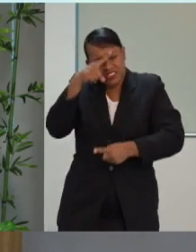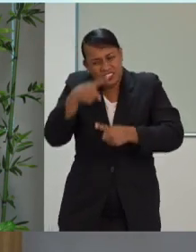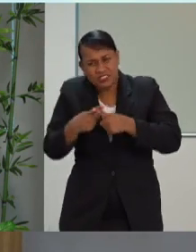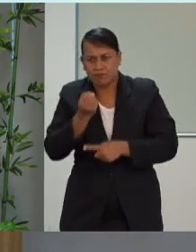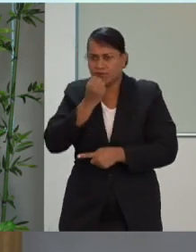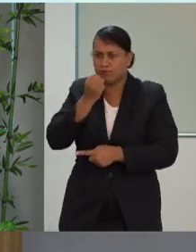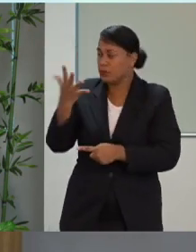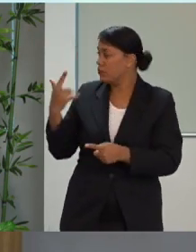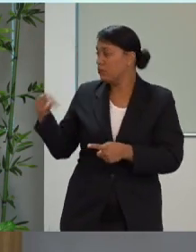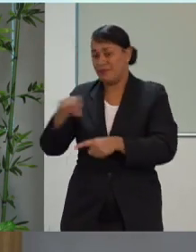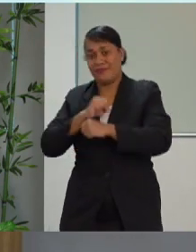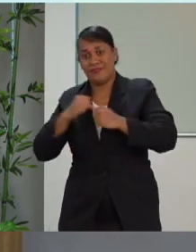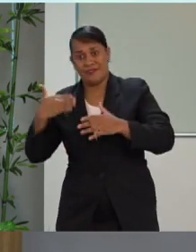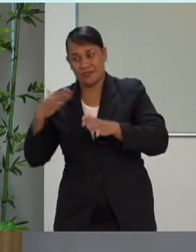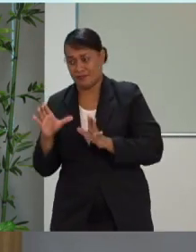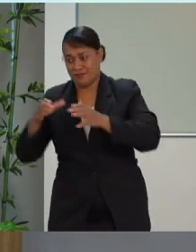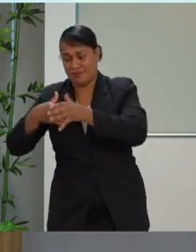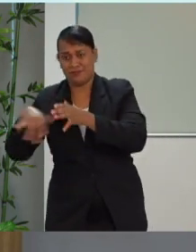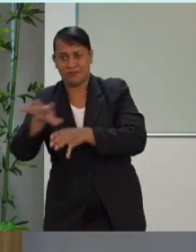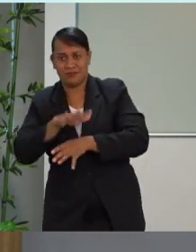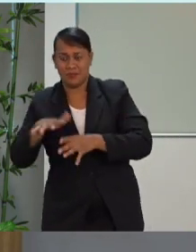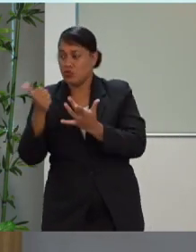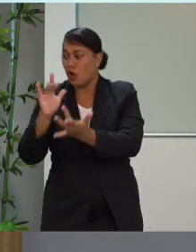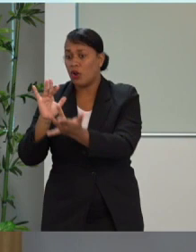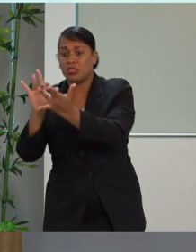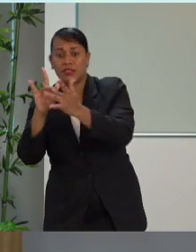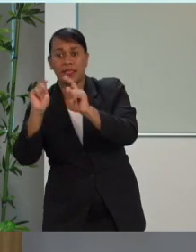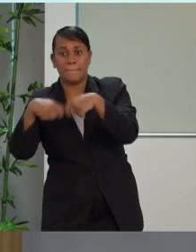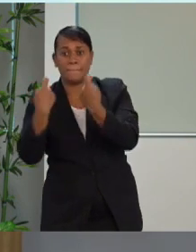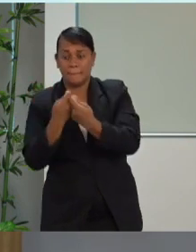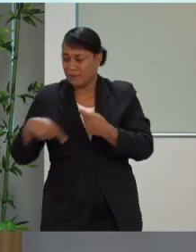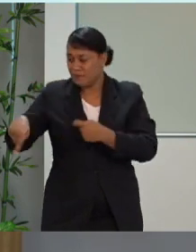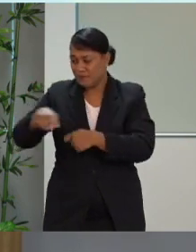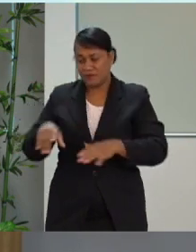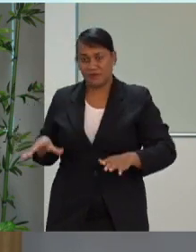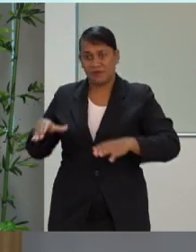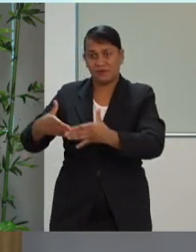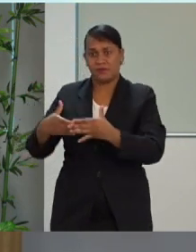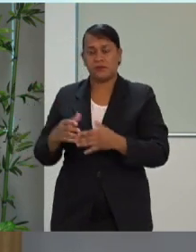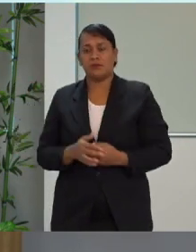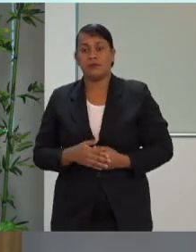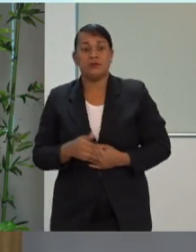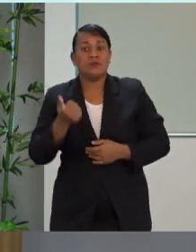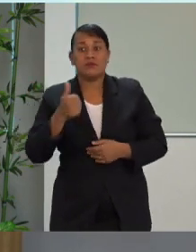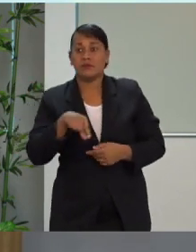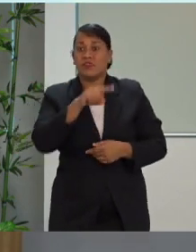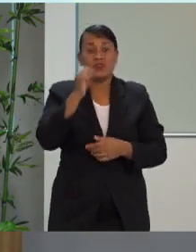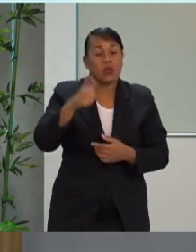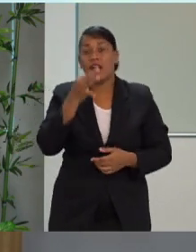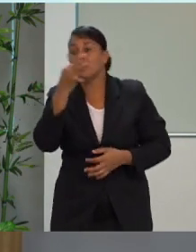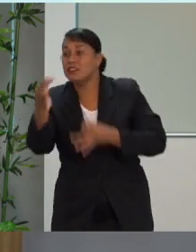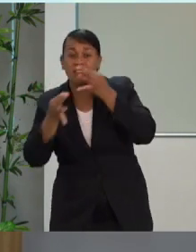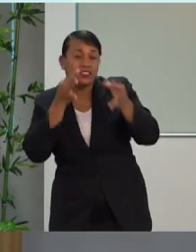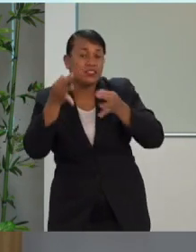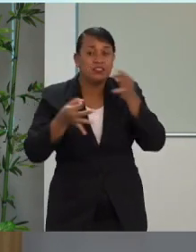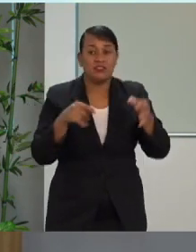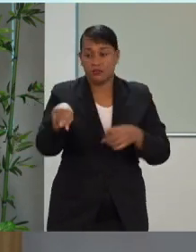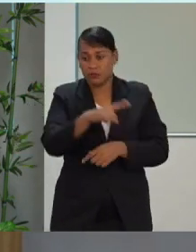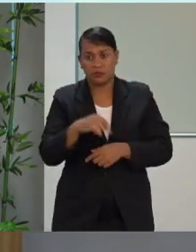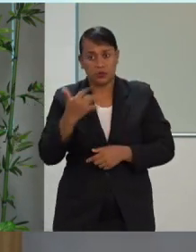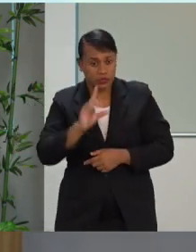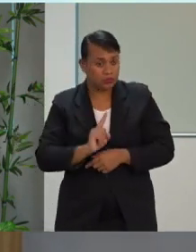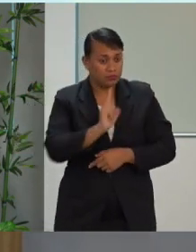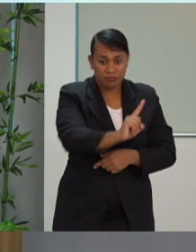health workers, our contact tracing team, our quarantine team are coming